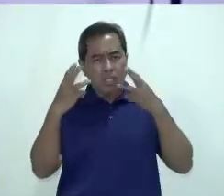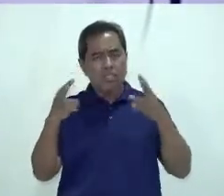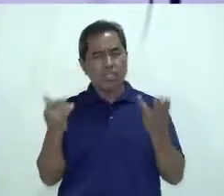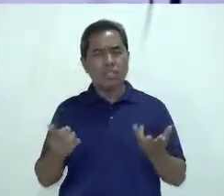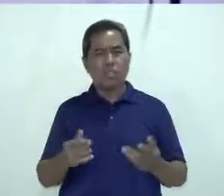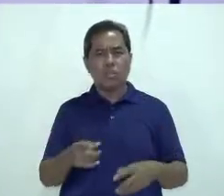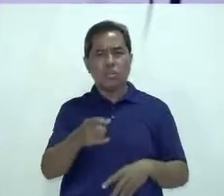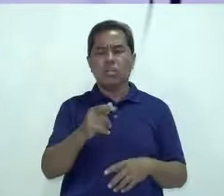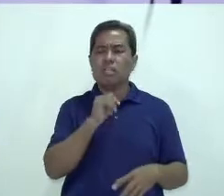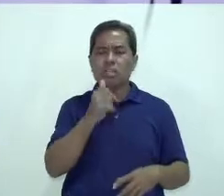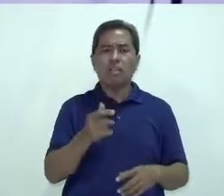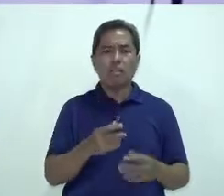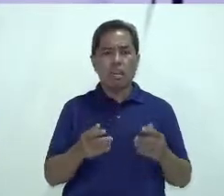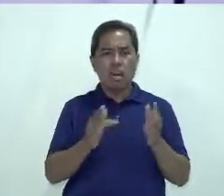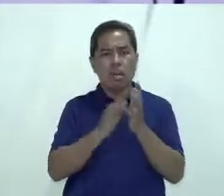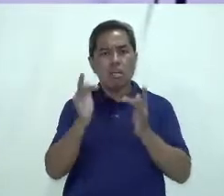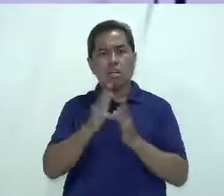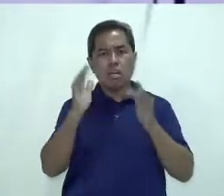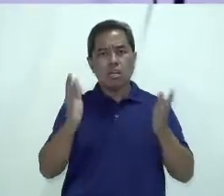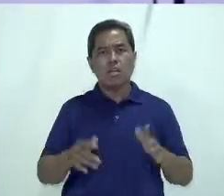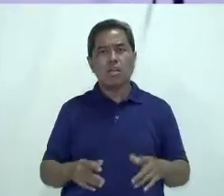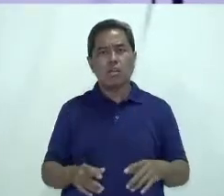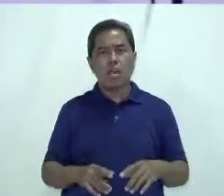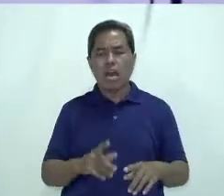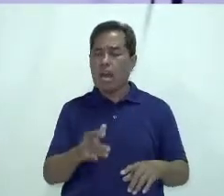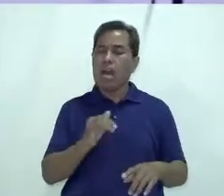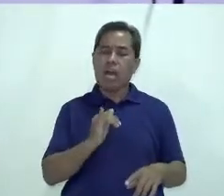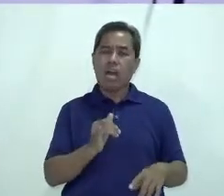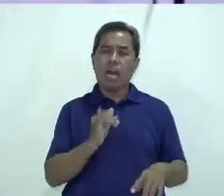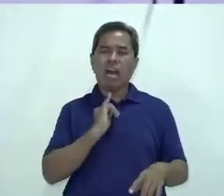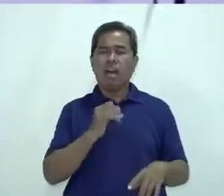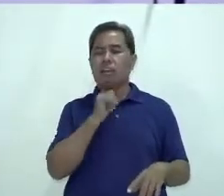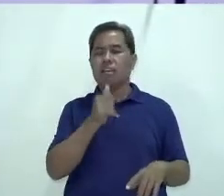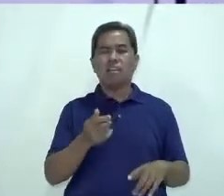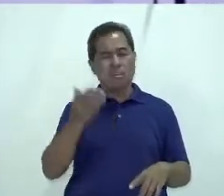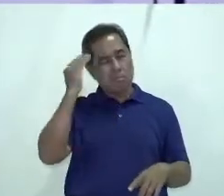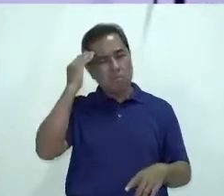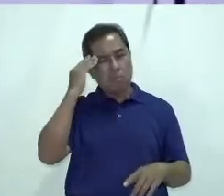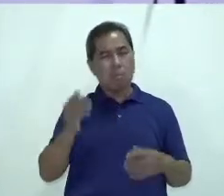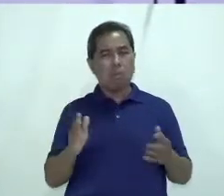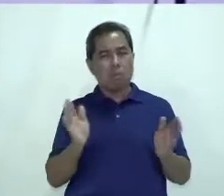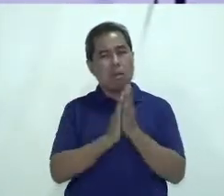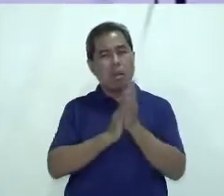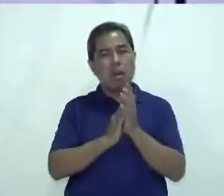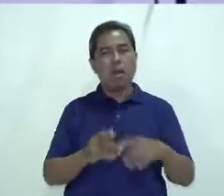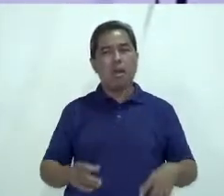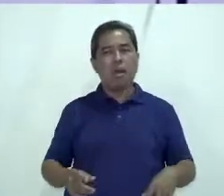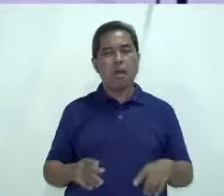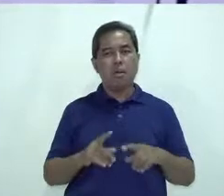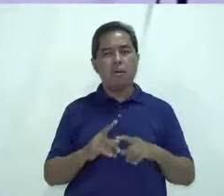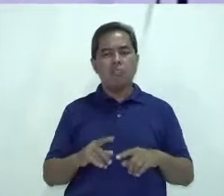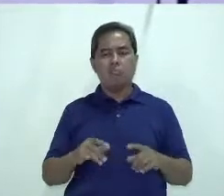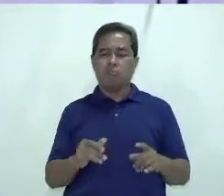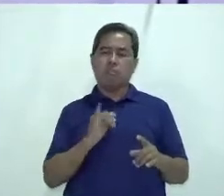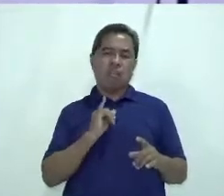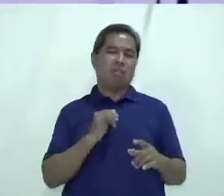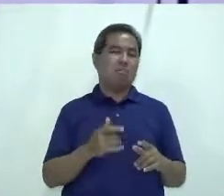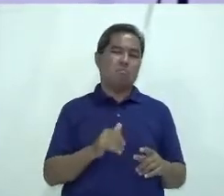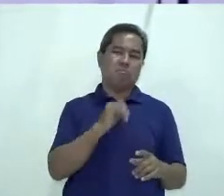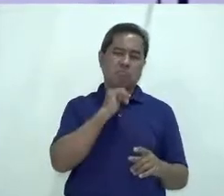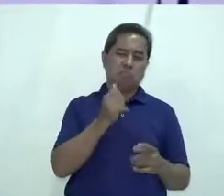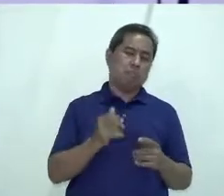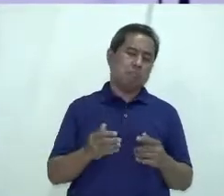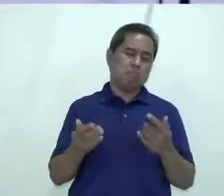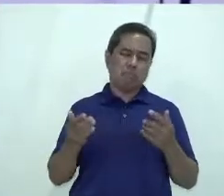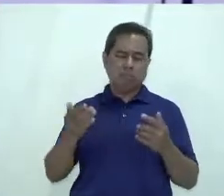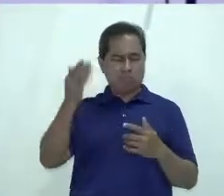not a Christian, or maybe you're like, yeah, I don't know about praise. You know, I mean, I'll be there on a Sunday, but I don't know about praising. Or if you're